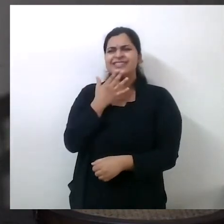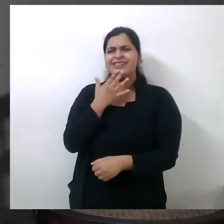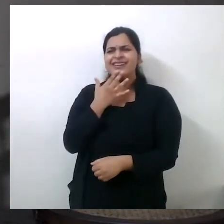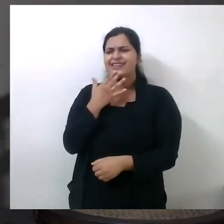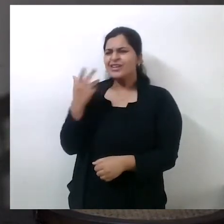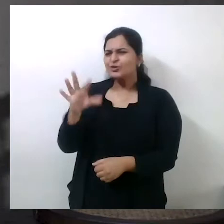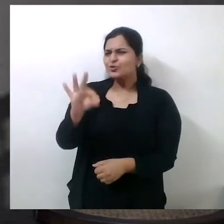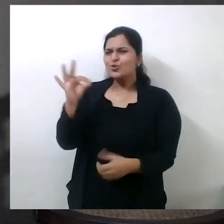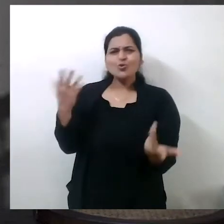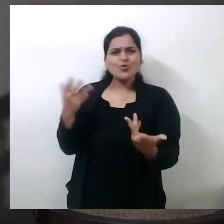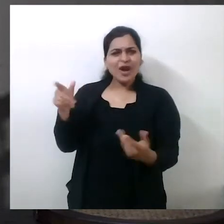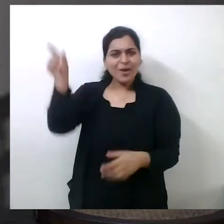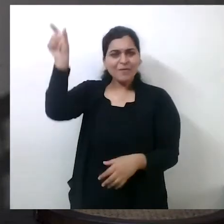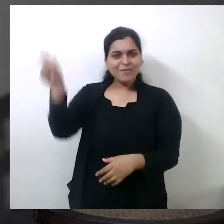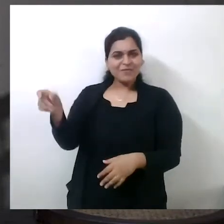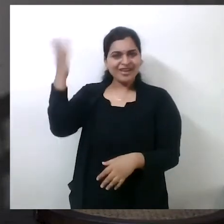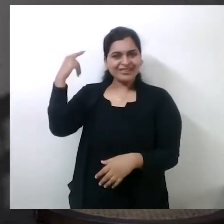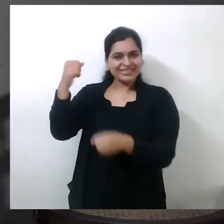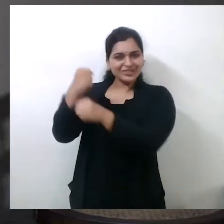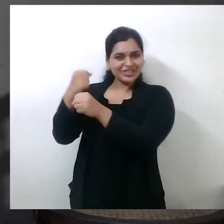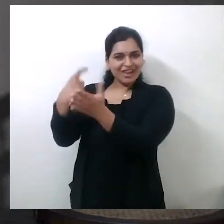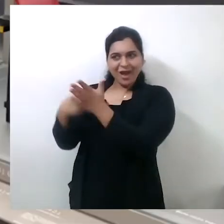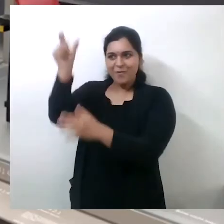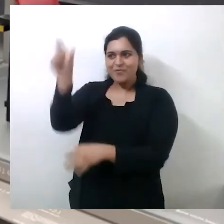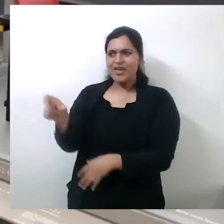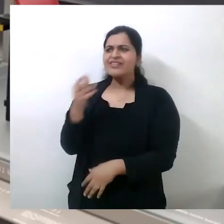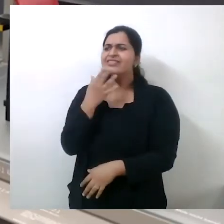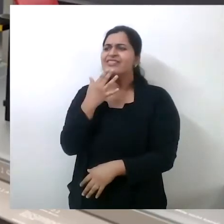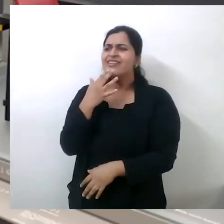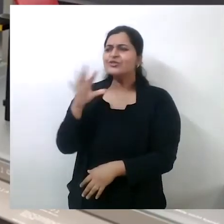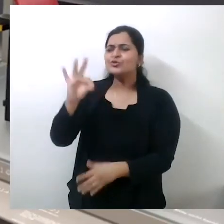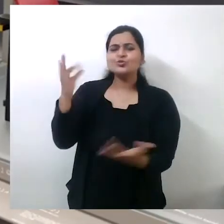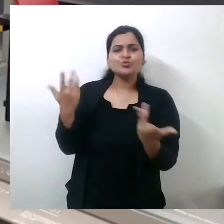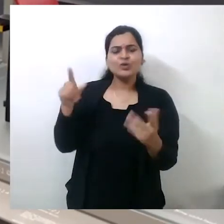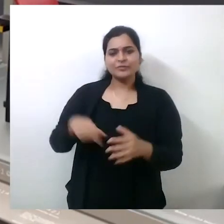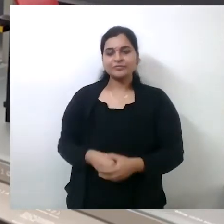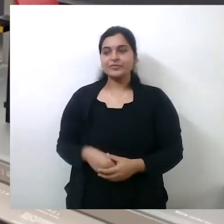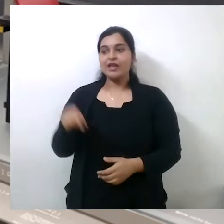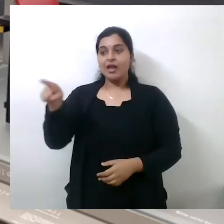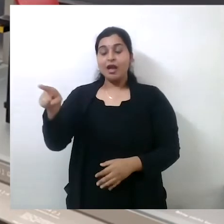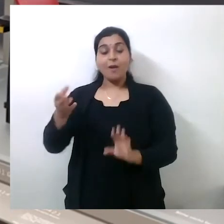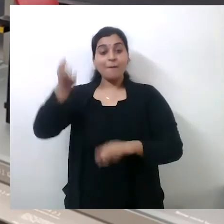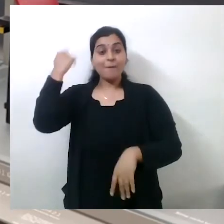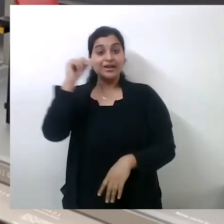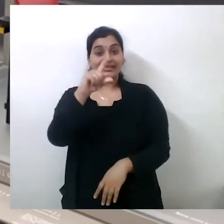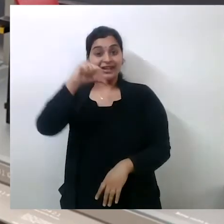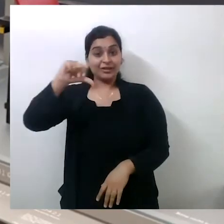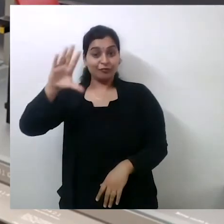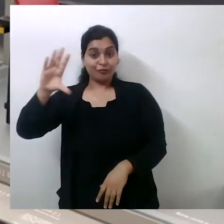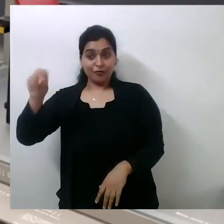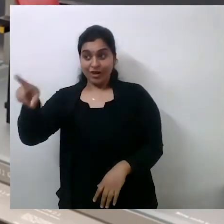palette? What is the significance of these very strong colors? Looking back at the design of the red blue chair in the